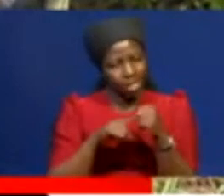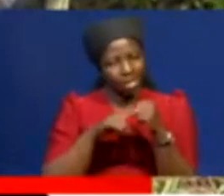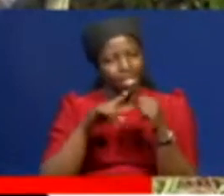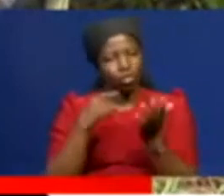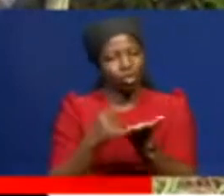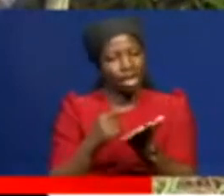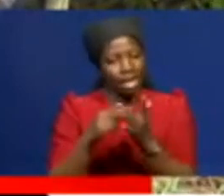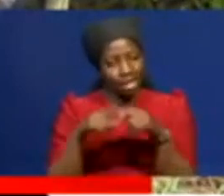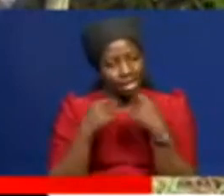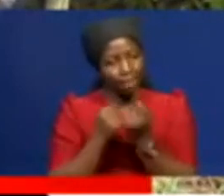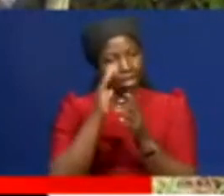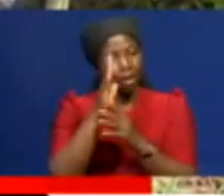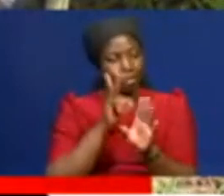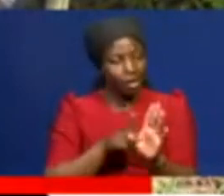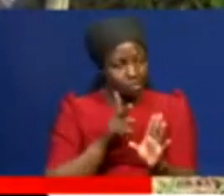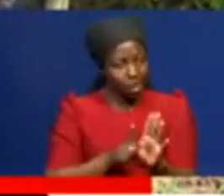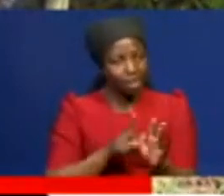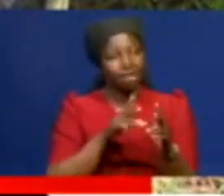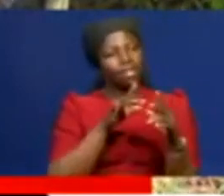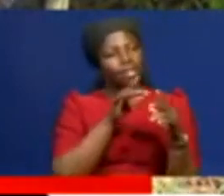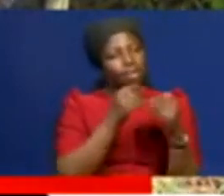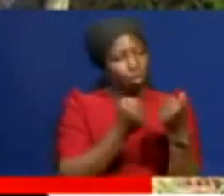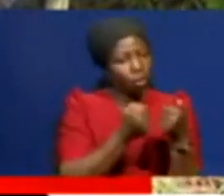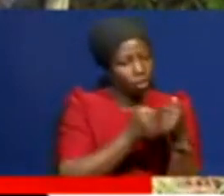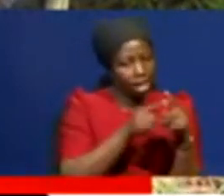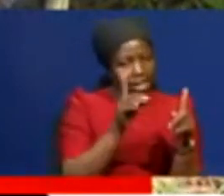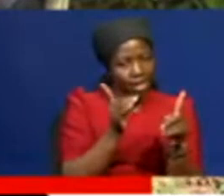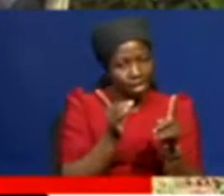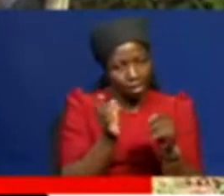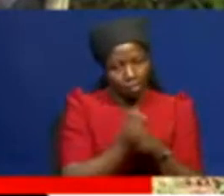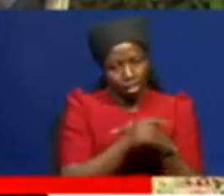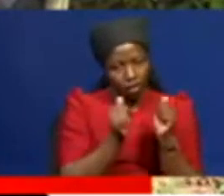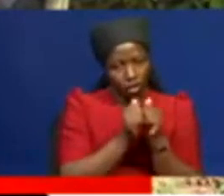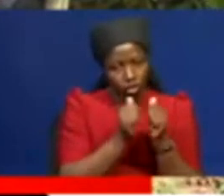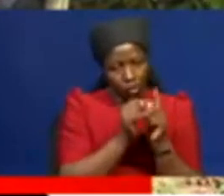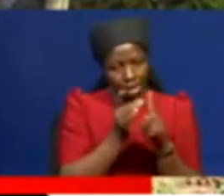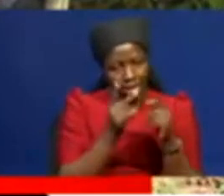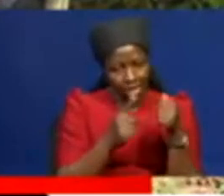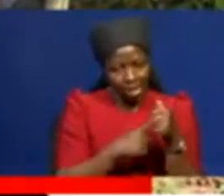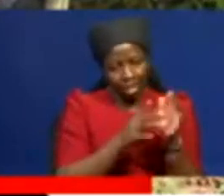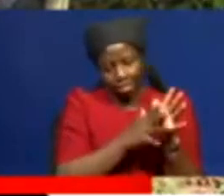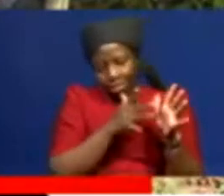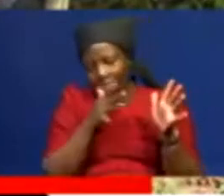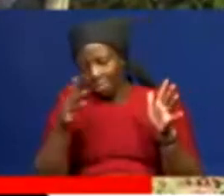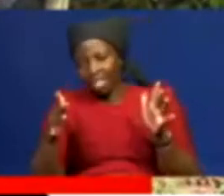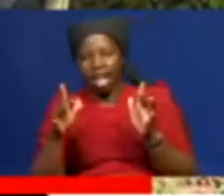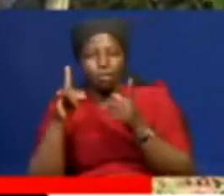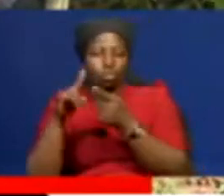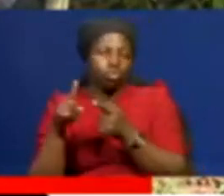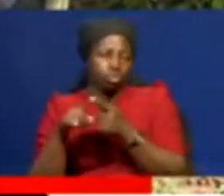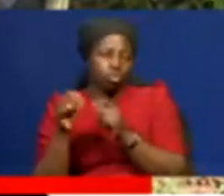be participating. The competition will run from October 6th. We intend to run it up to